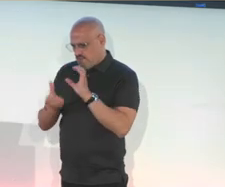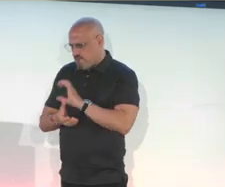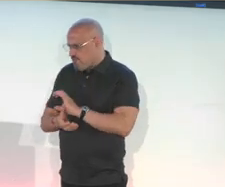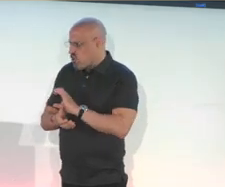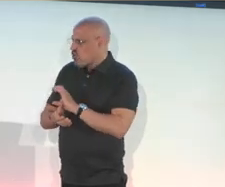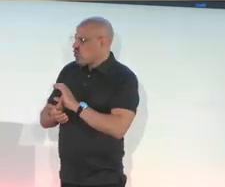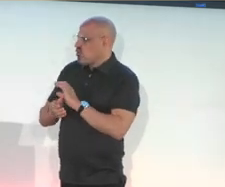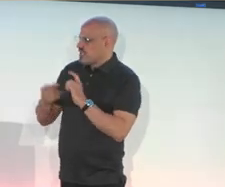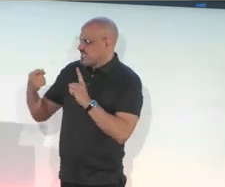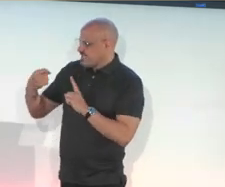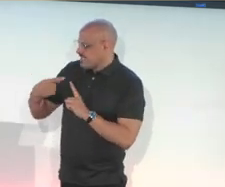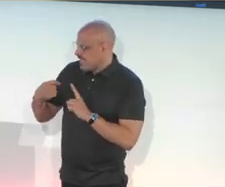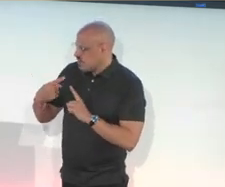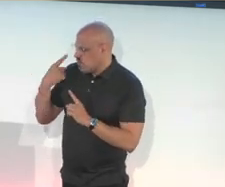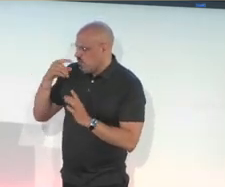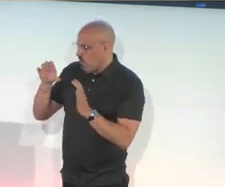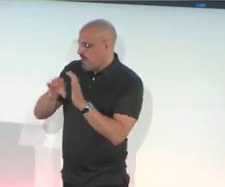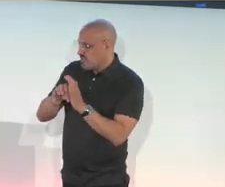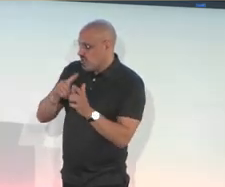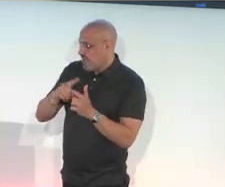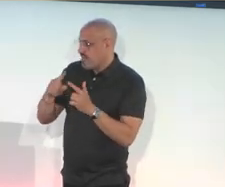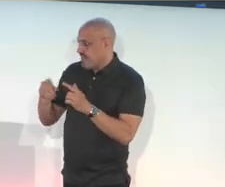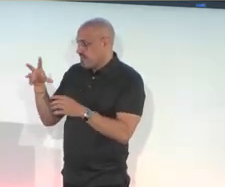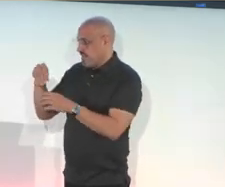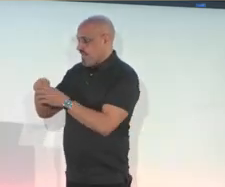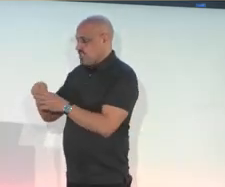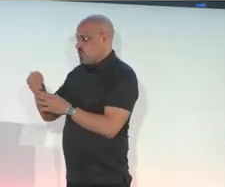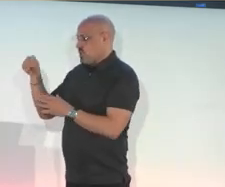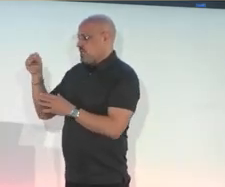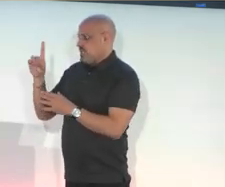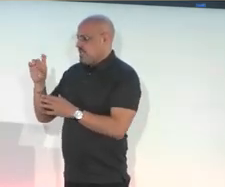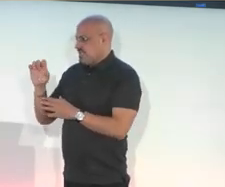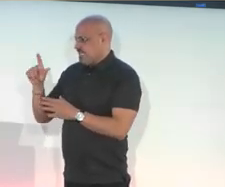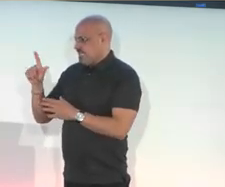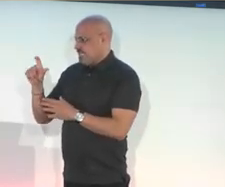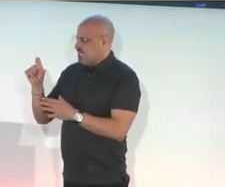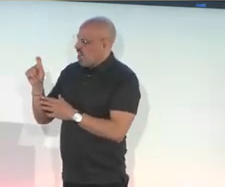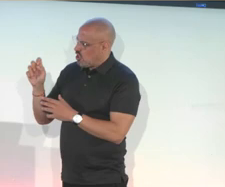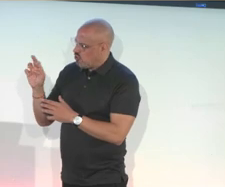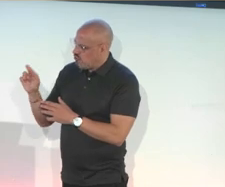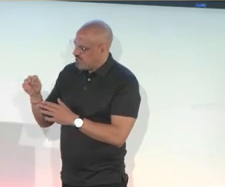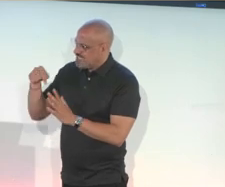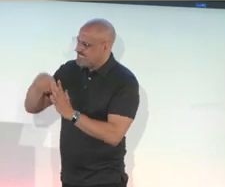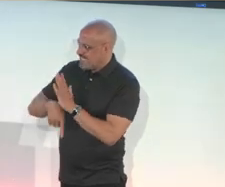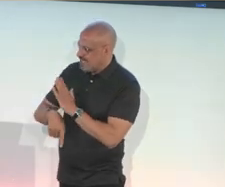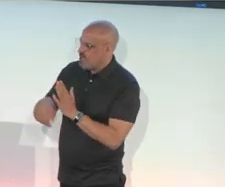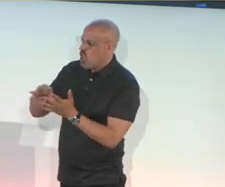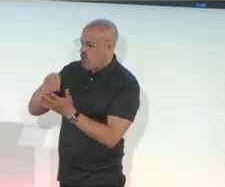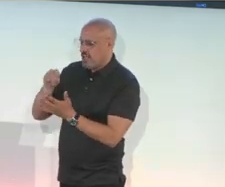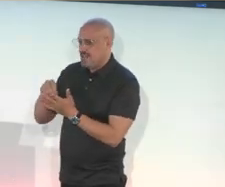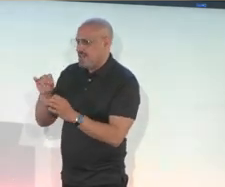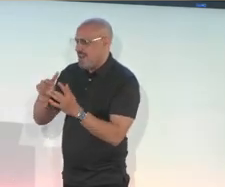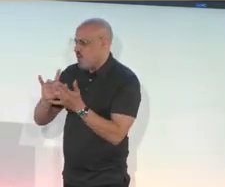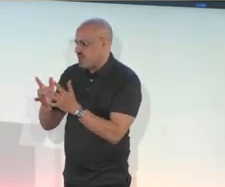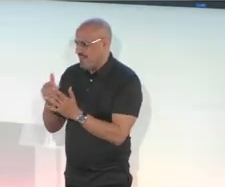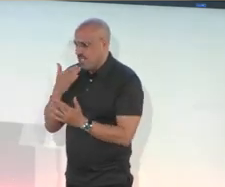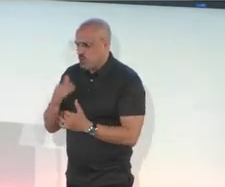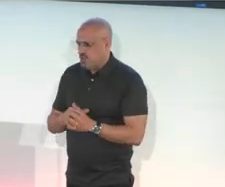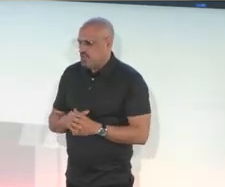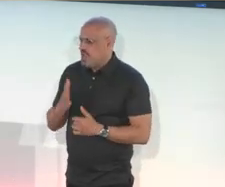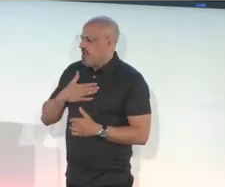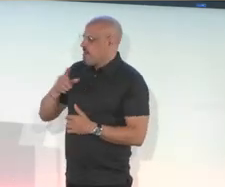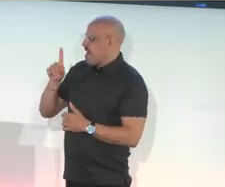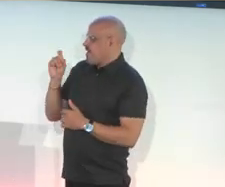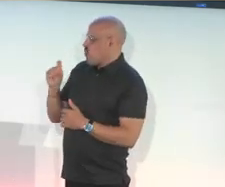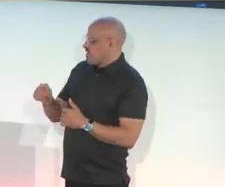reading signals to pictures and then put them into the deep learning networks, probably similar to your case. Mm-hmm. So my question